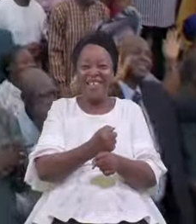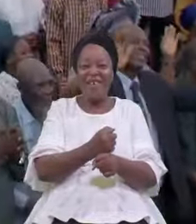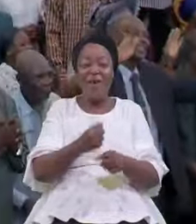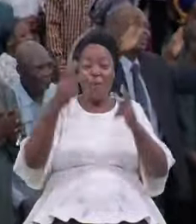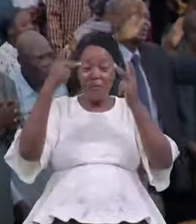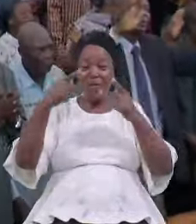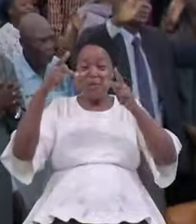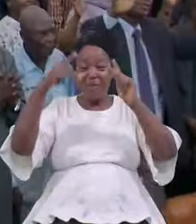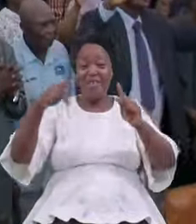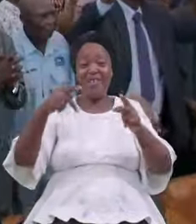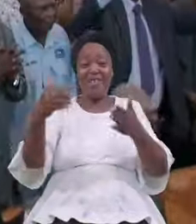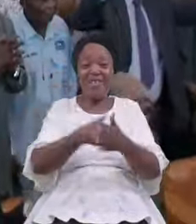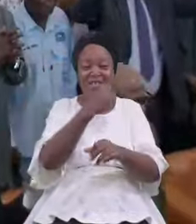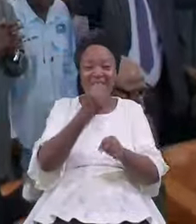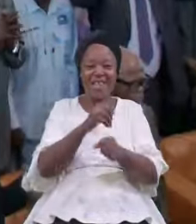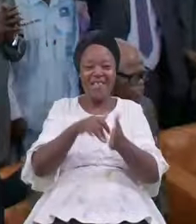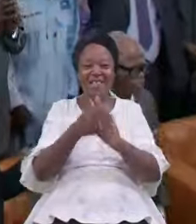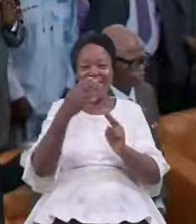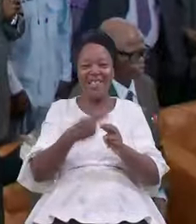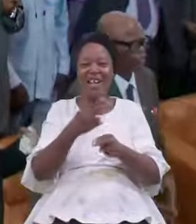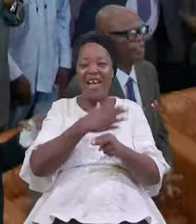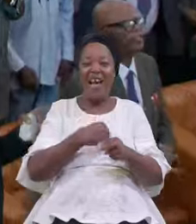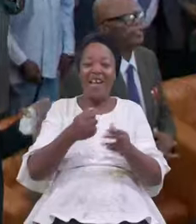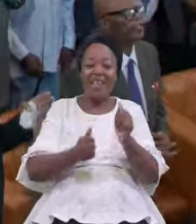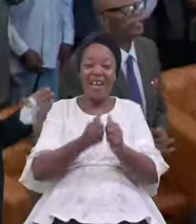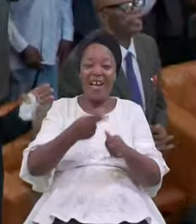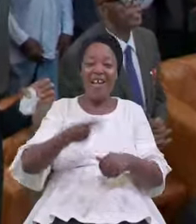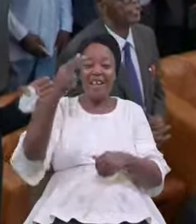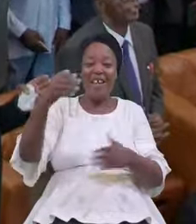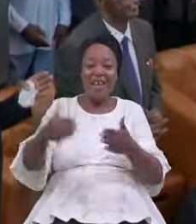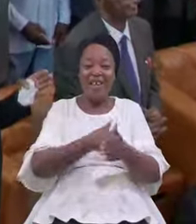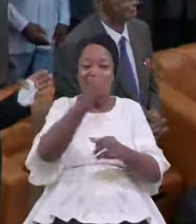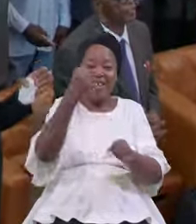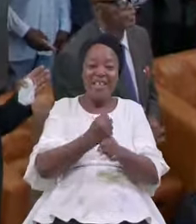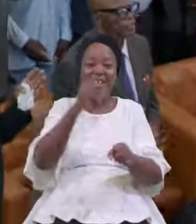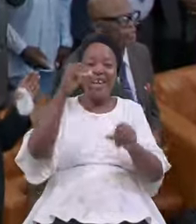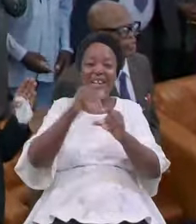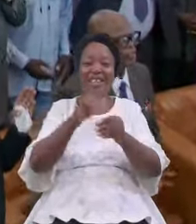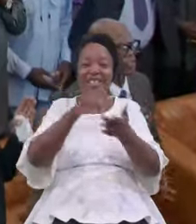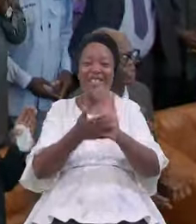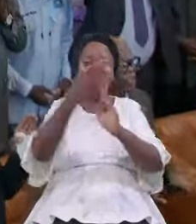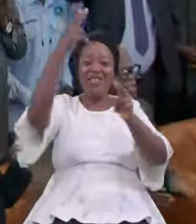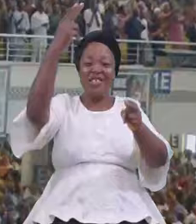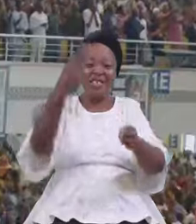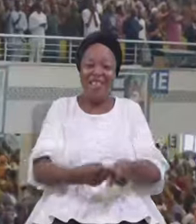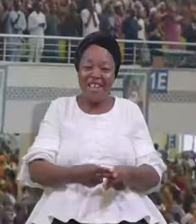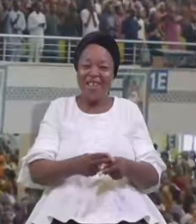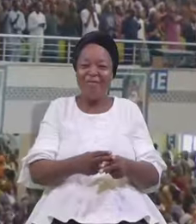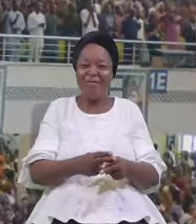Prosperous New Year. And higher New Year in Jesus' name.